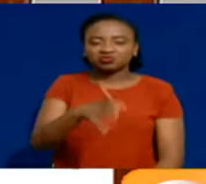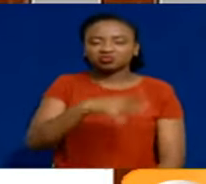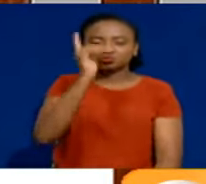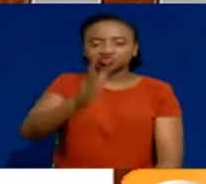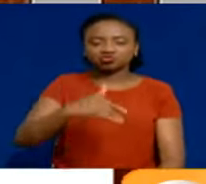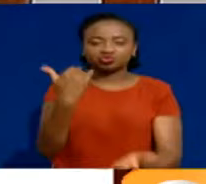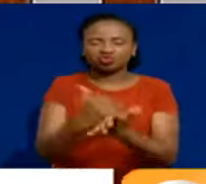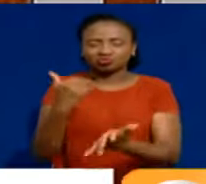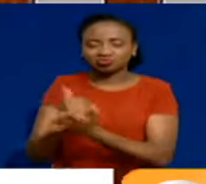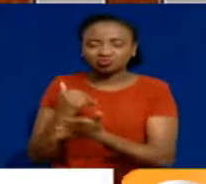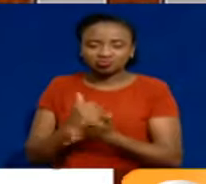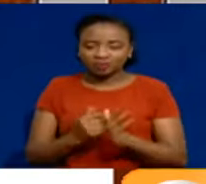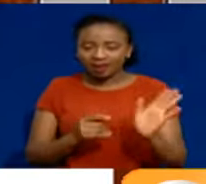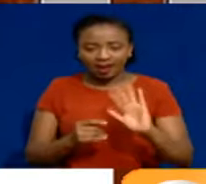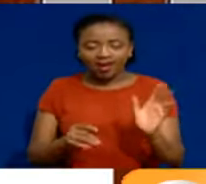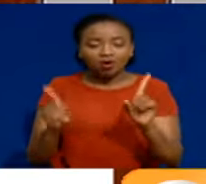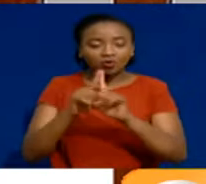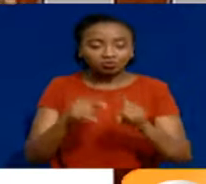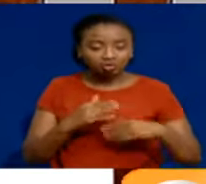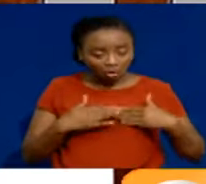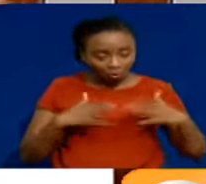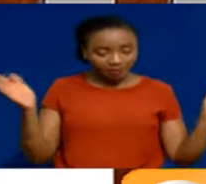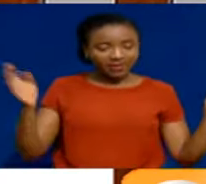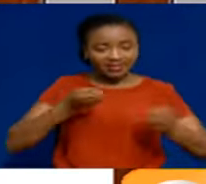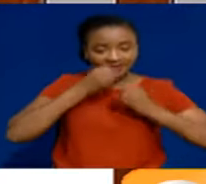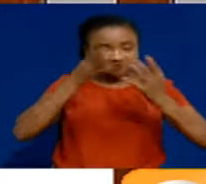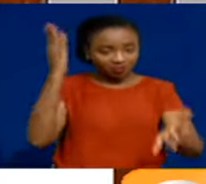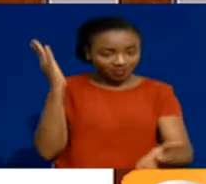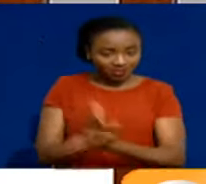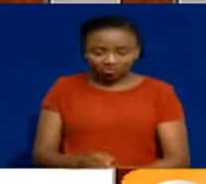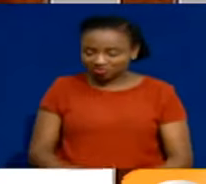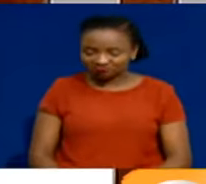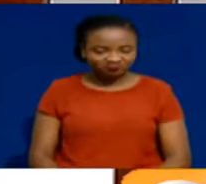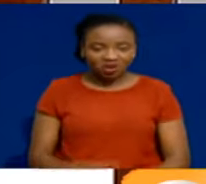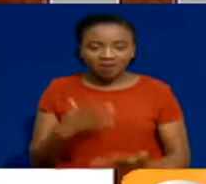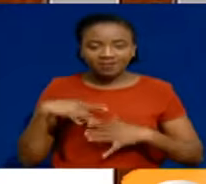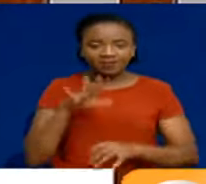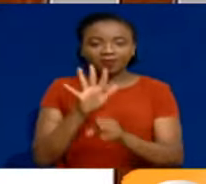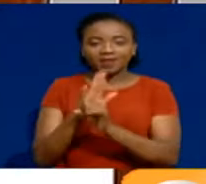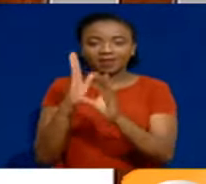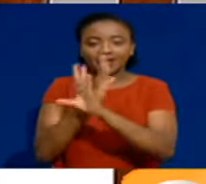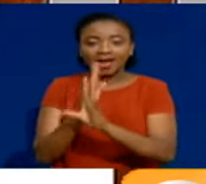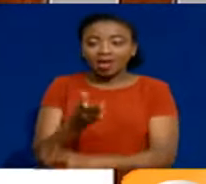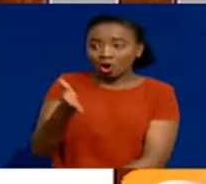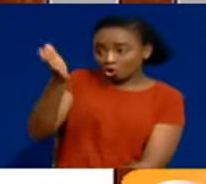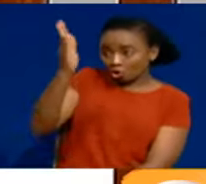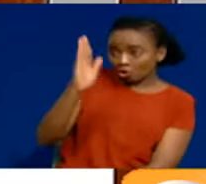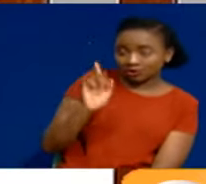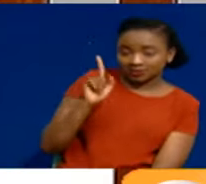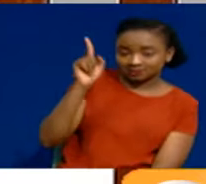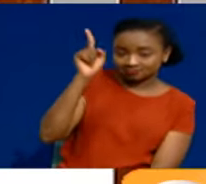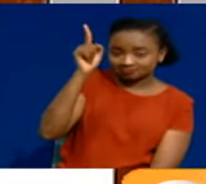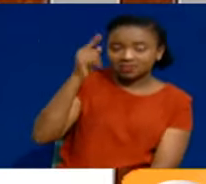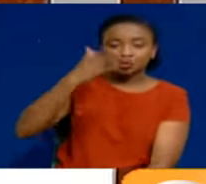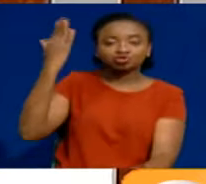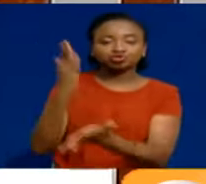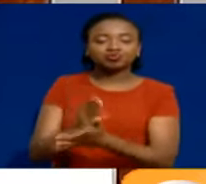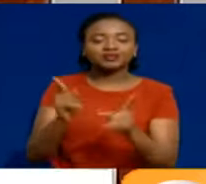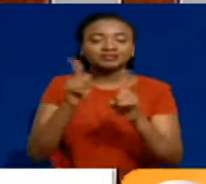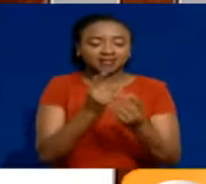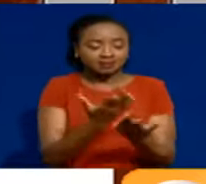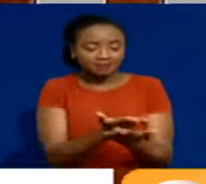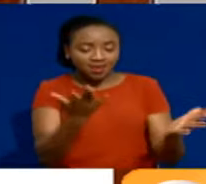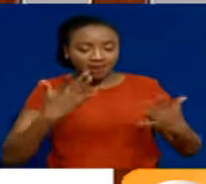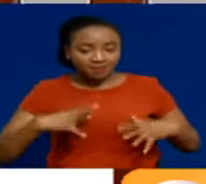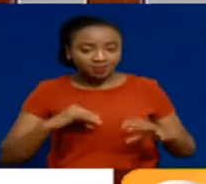you. And this is the truth. The truth is God. He who speaks the truth or who